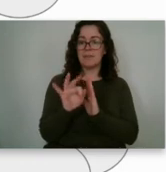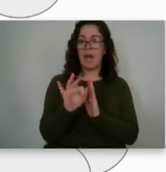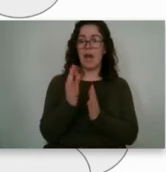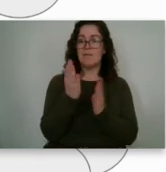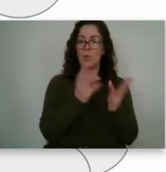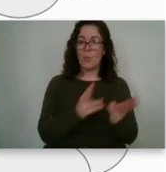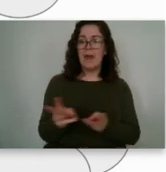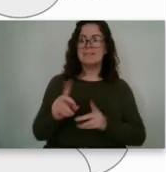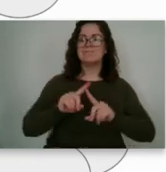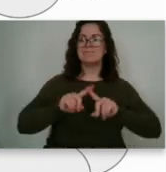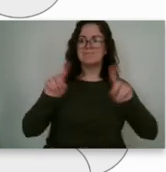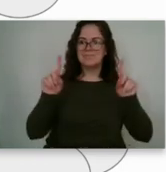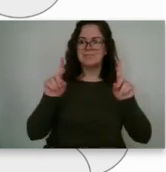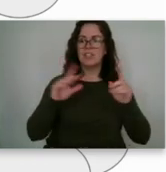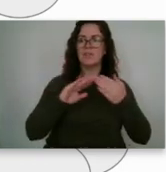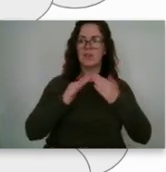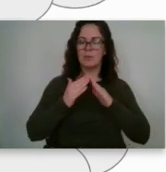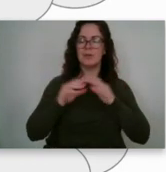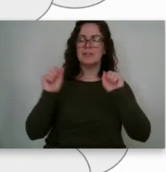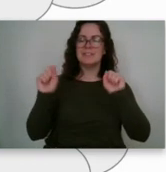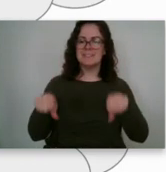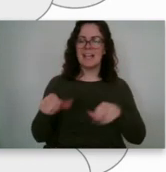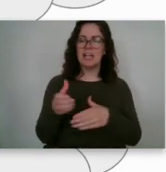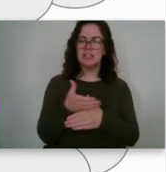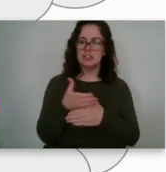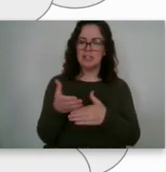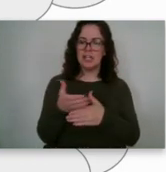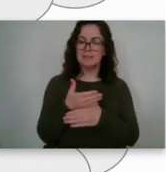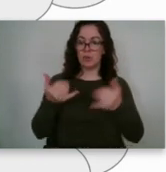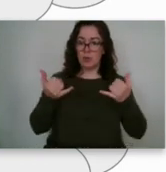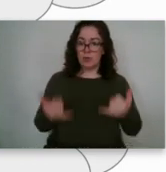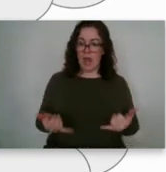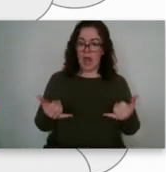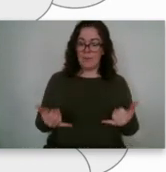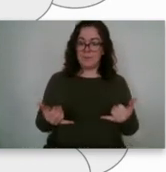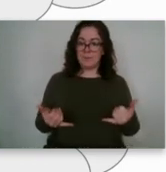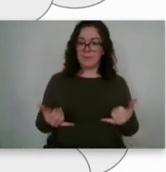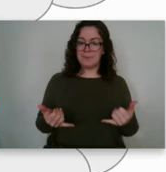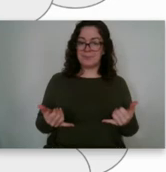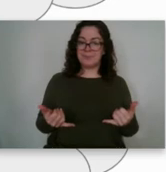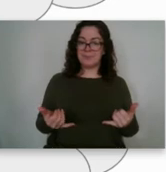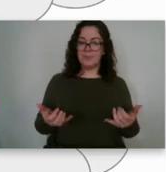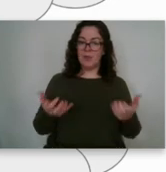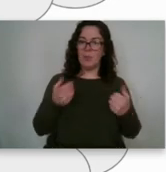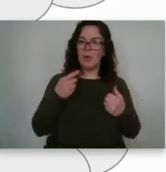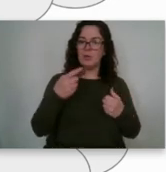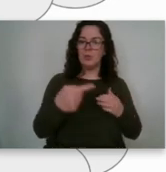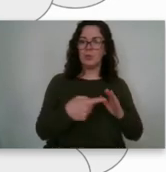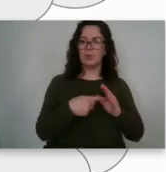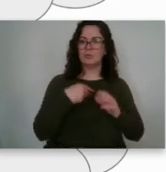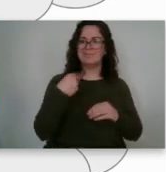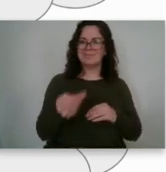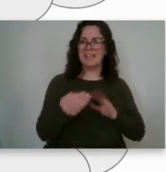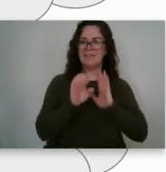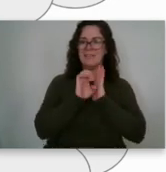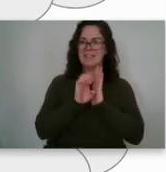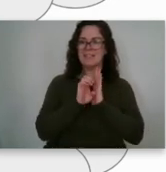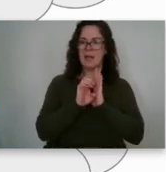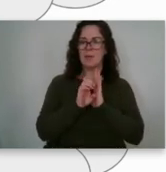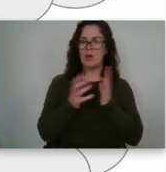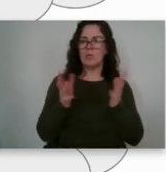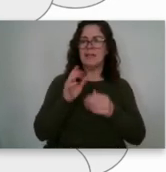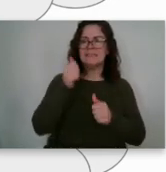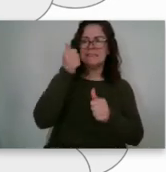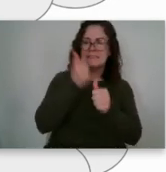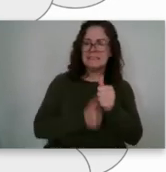these different communities can share. So what I want you to do is to give an example of what each of your groups share. So